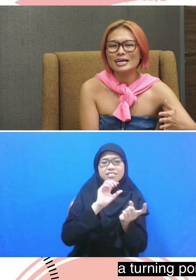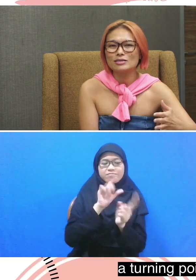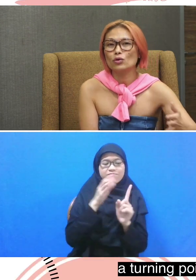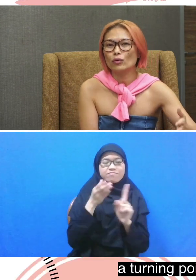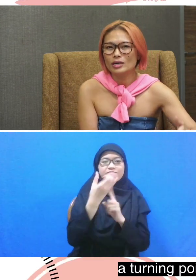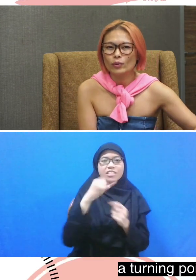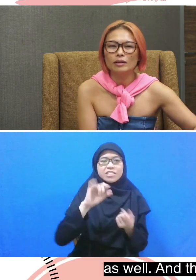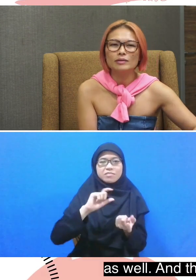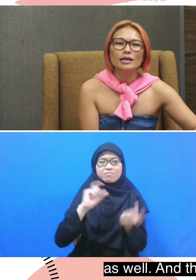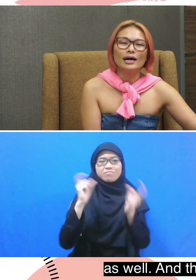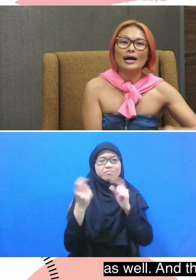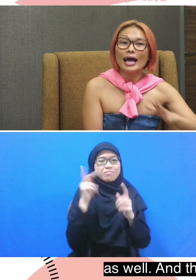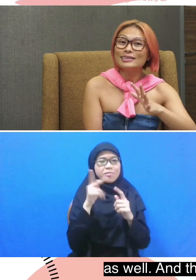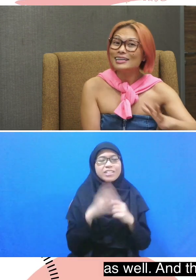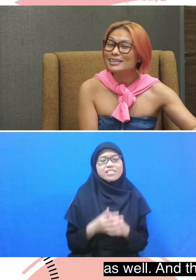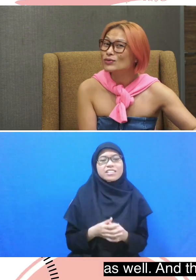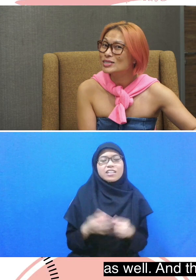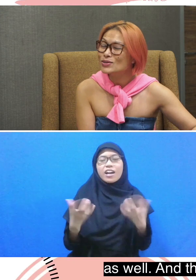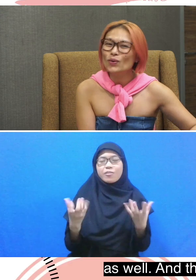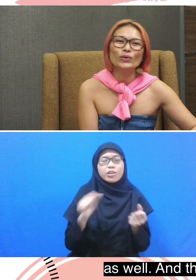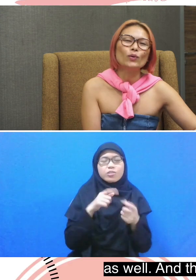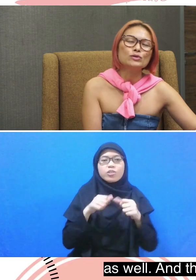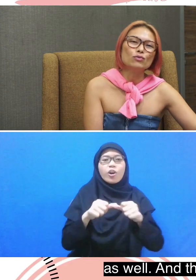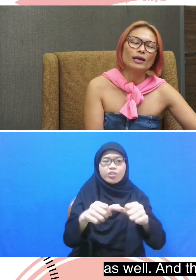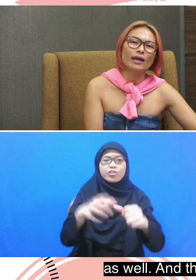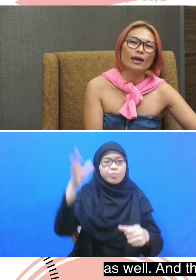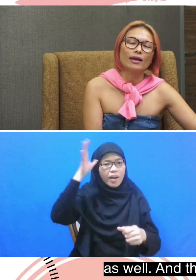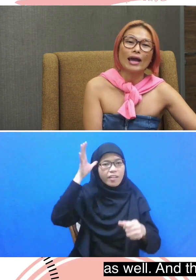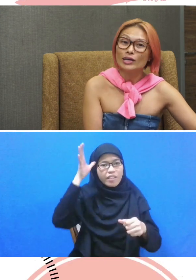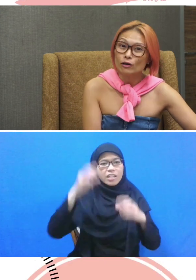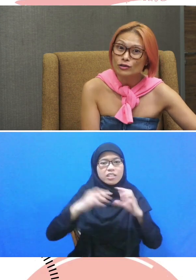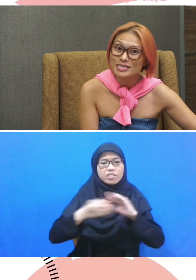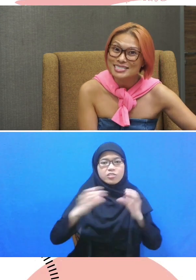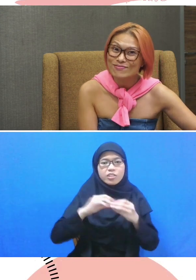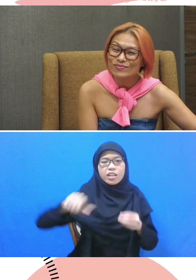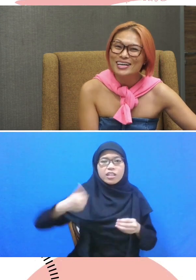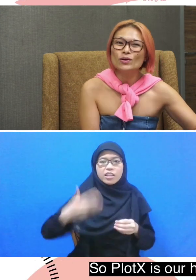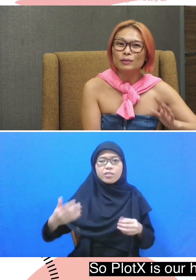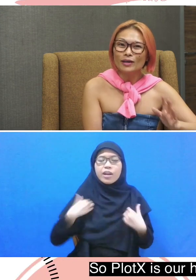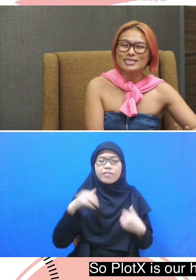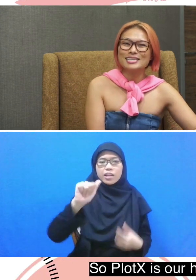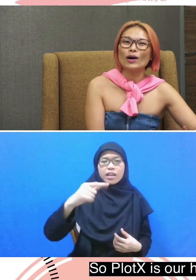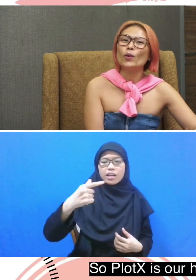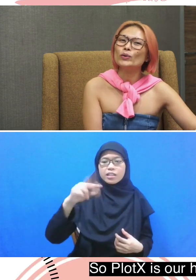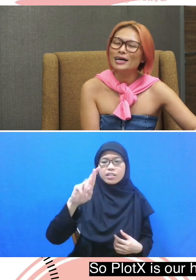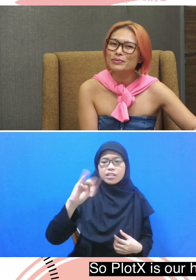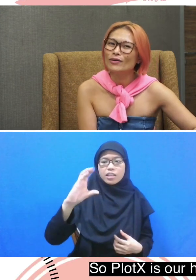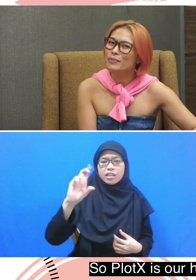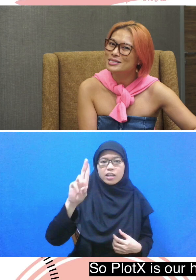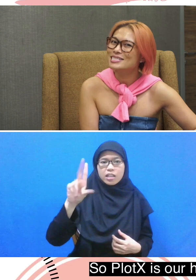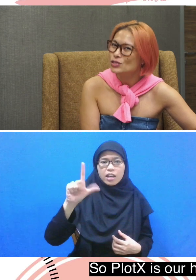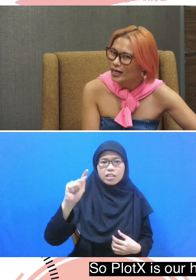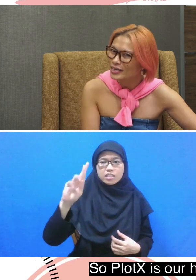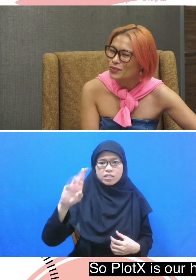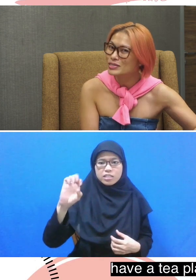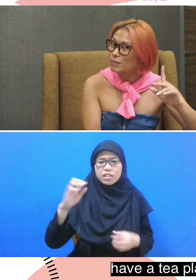my dad's story as well. And the other thing, if you didn't know, we also run an agricultural business. So Plots is our holding company for our